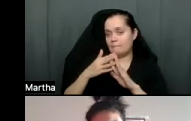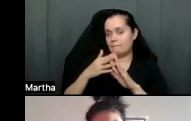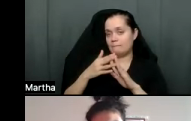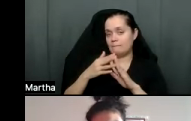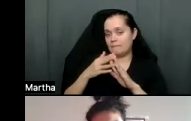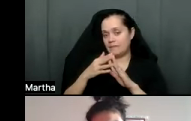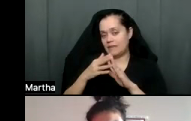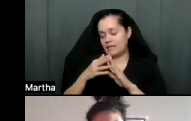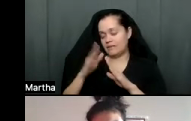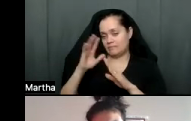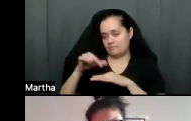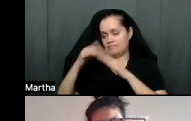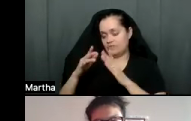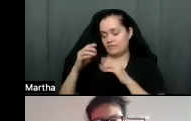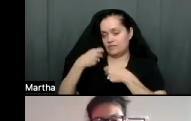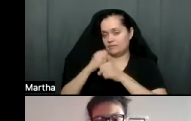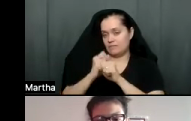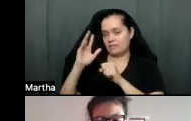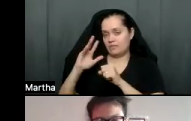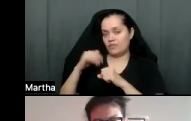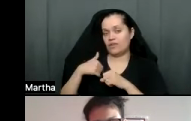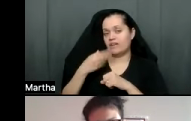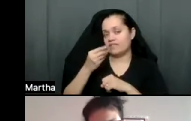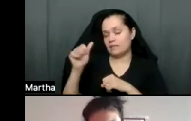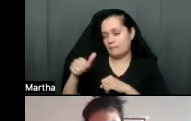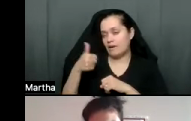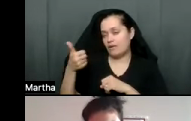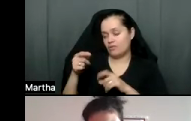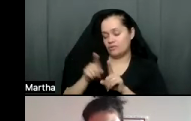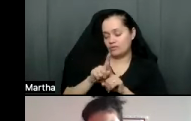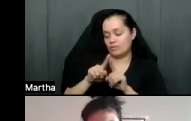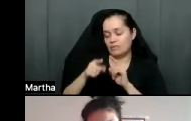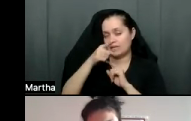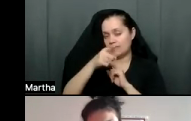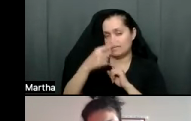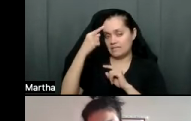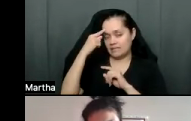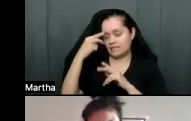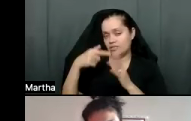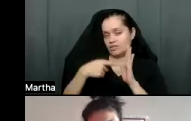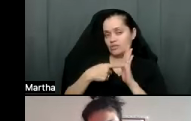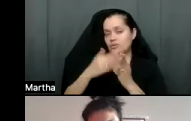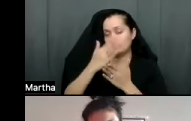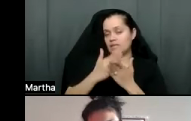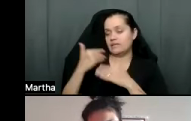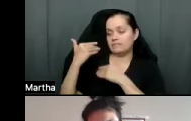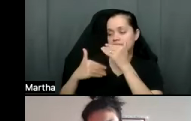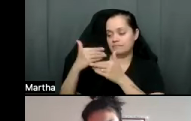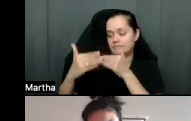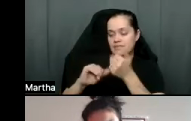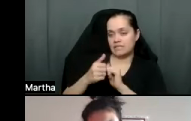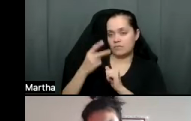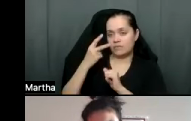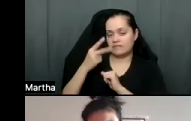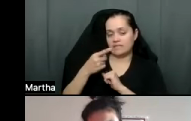have created. Okay, there are some others, but these I think show a nice trend in how we've looked